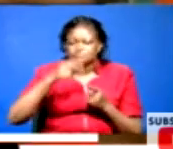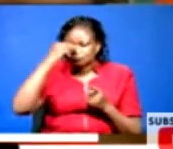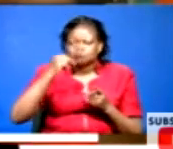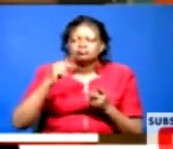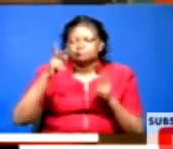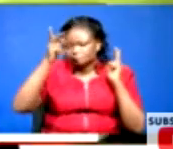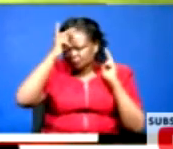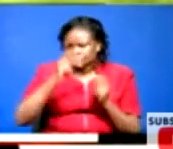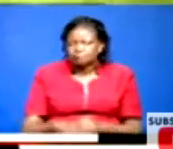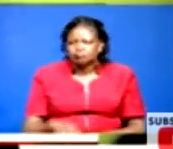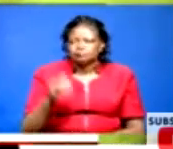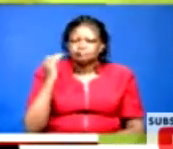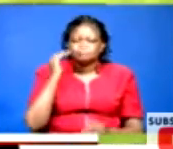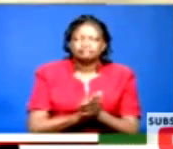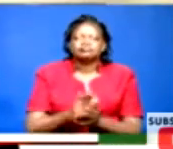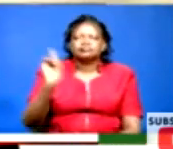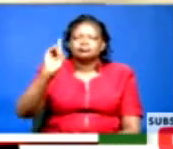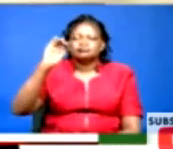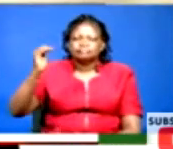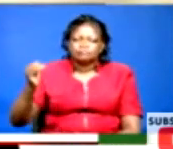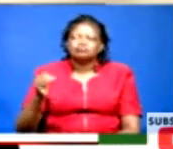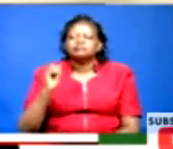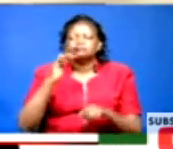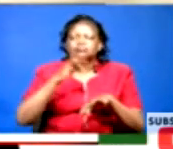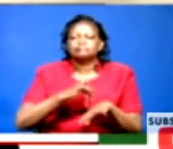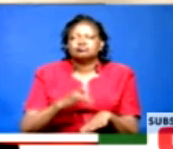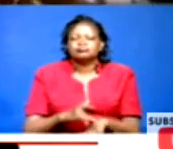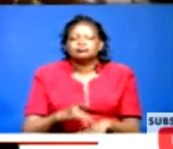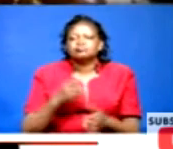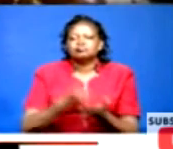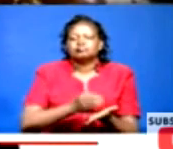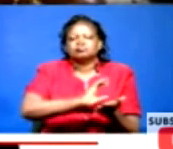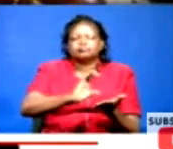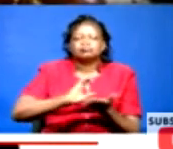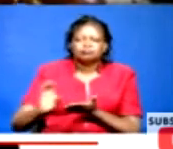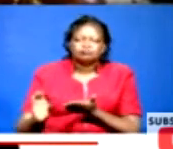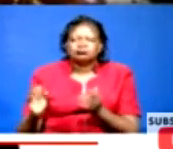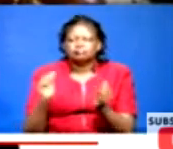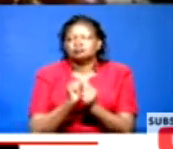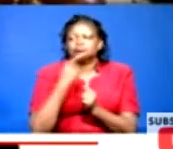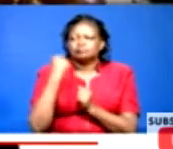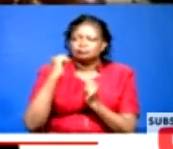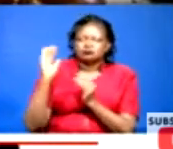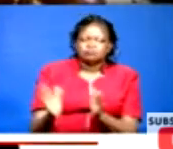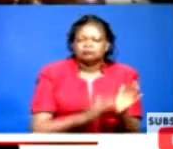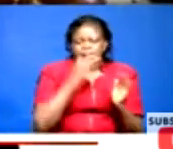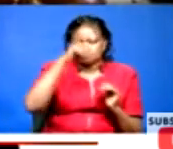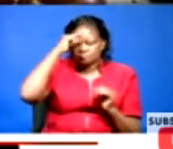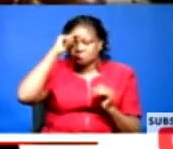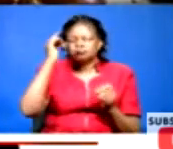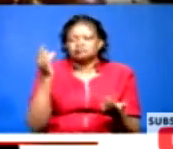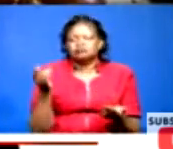Kakamega, Siaya, and Nairobi counties may affect the allocations. And with the recent plans by government to effect